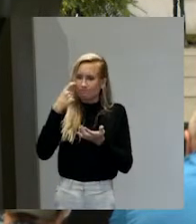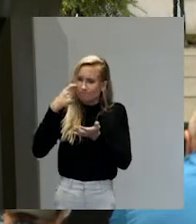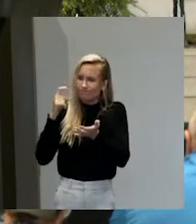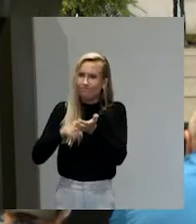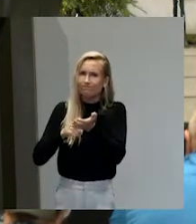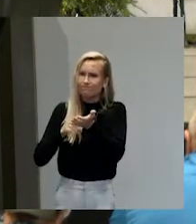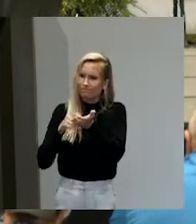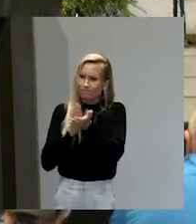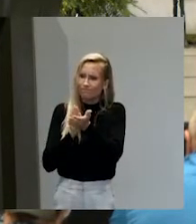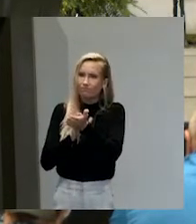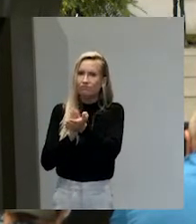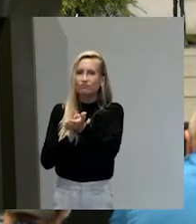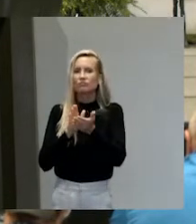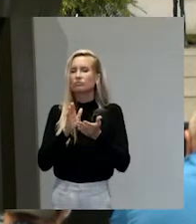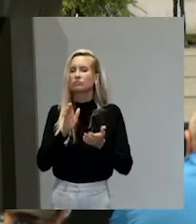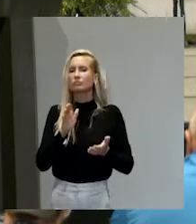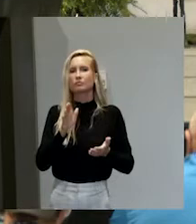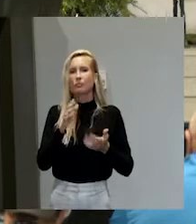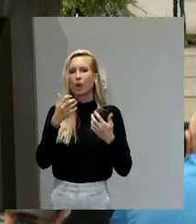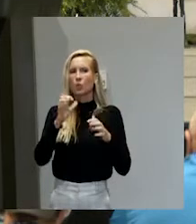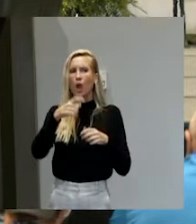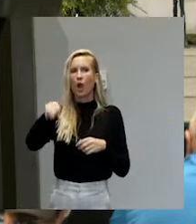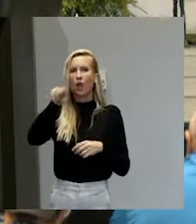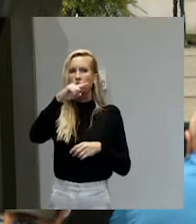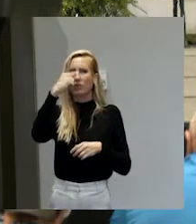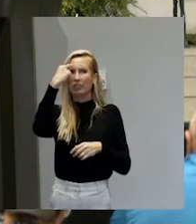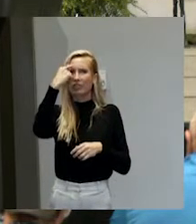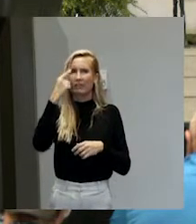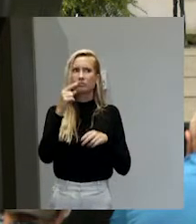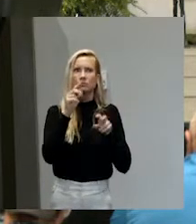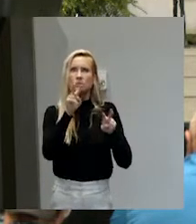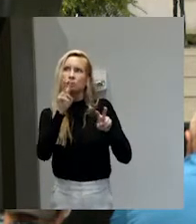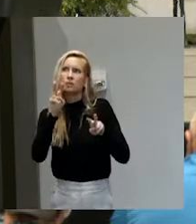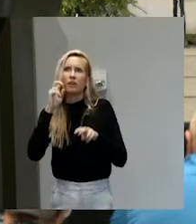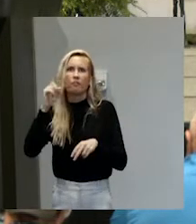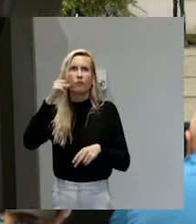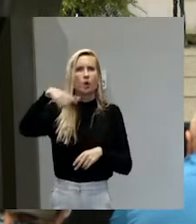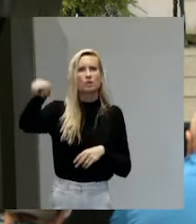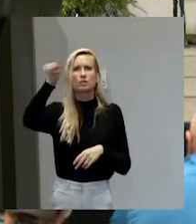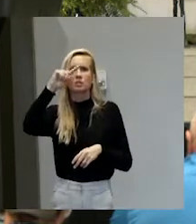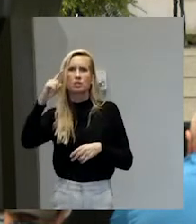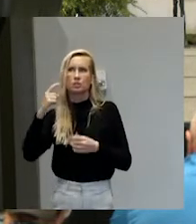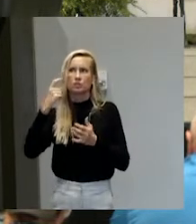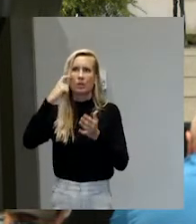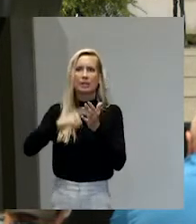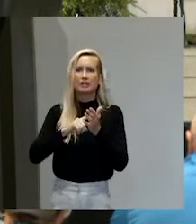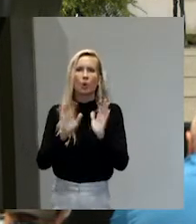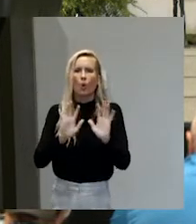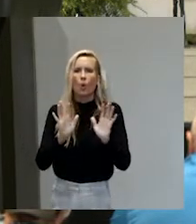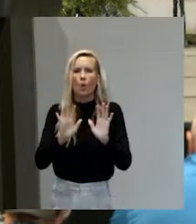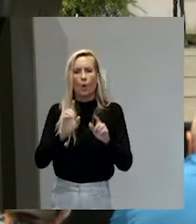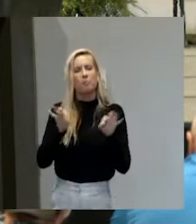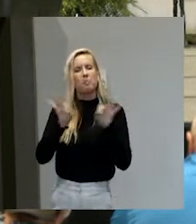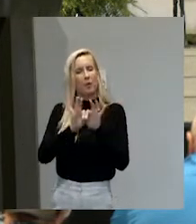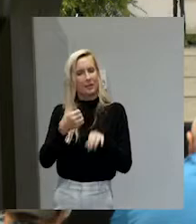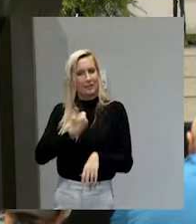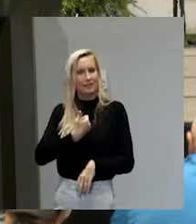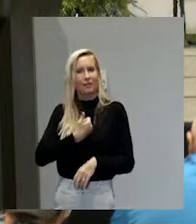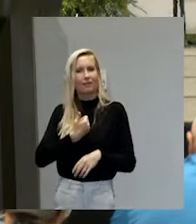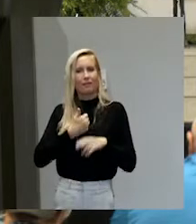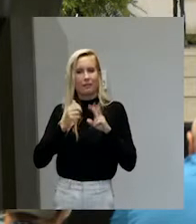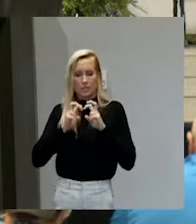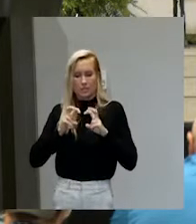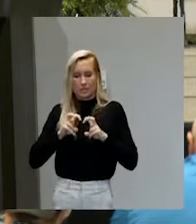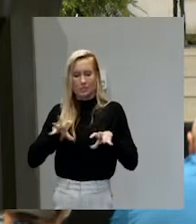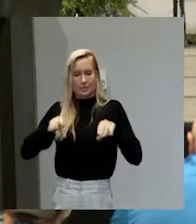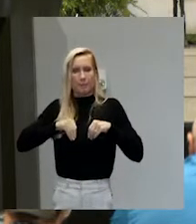trained. And having people around you that could offer that to you. So his journey was one of self-acceptance, which is also why I talk